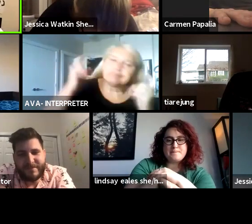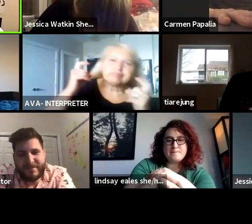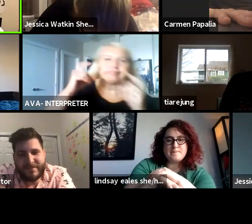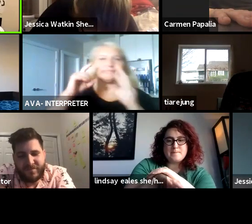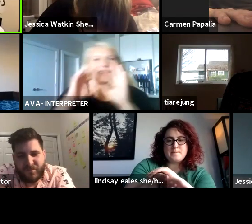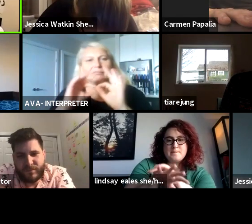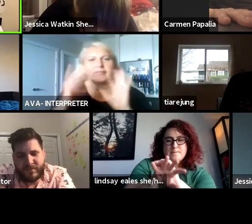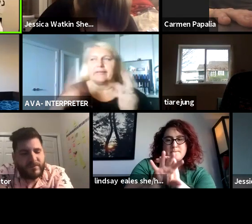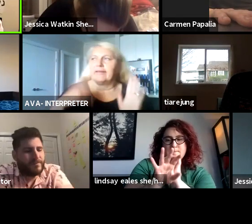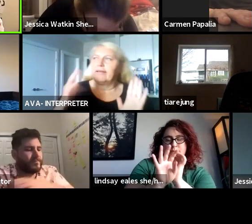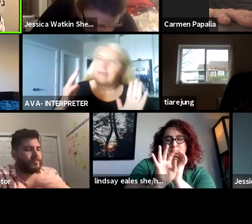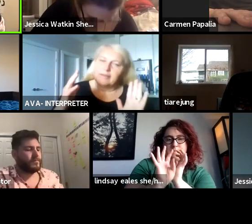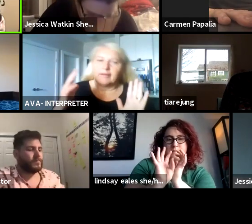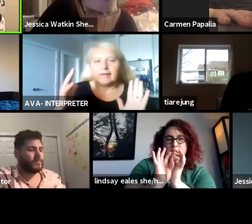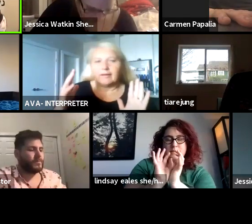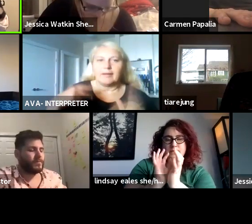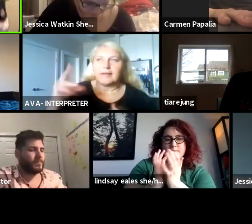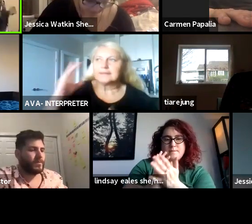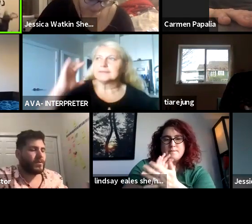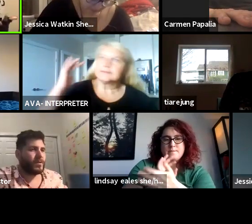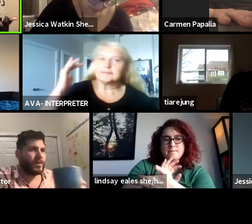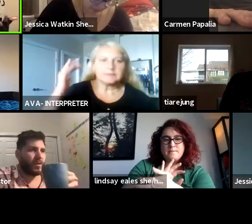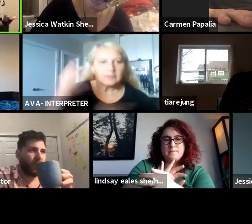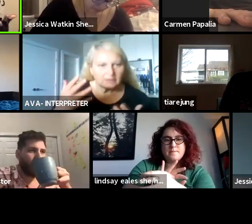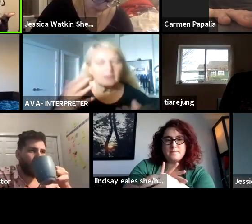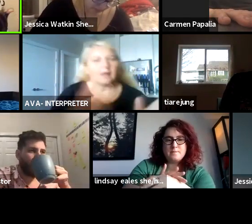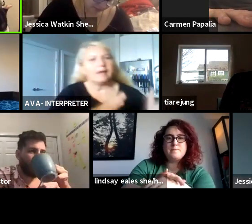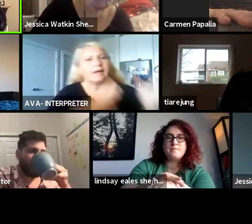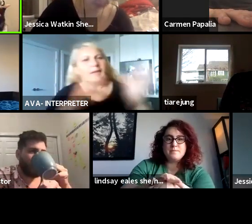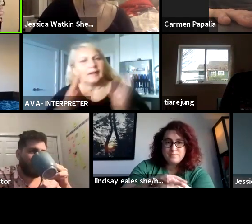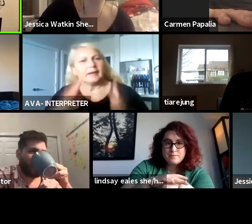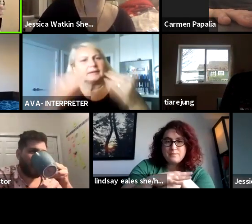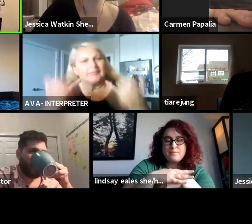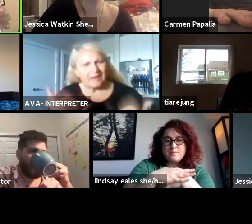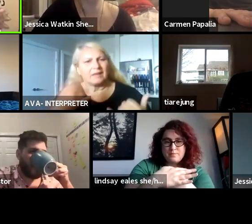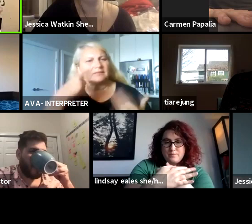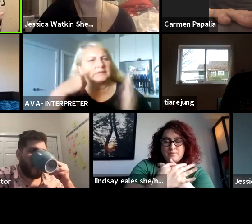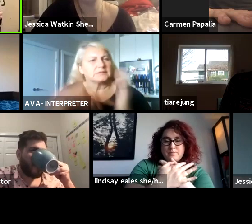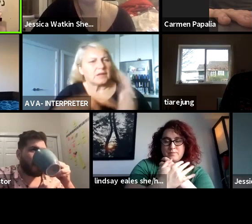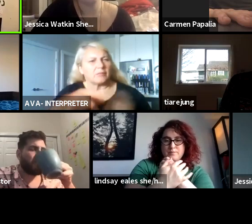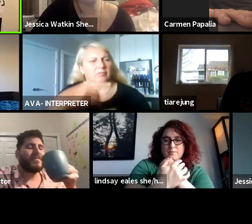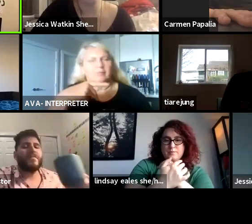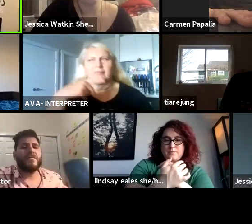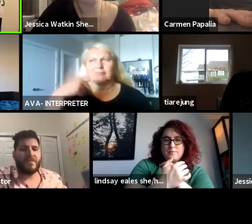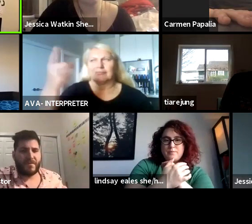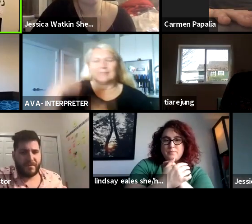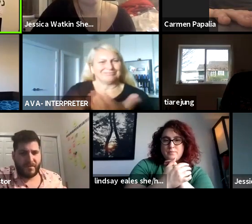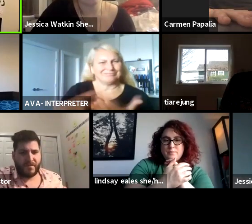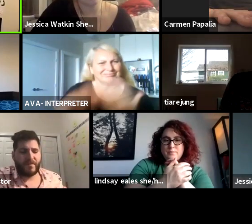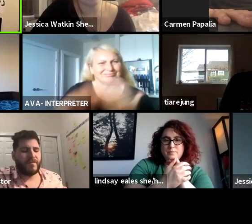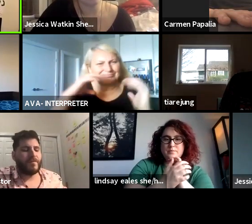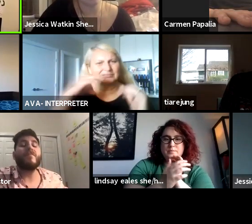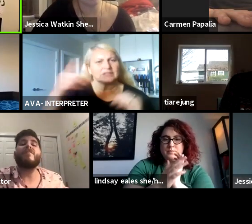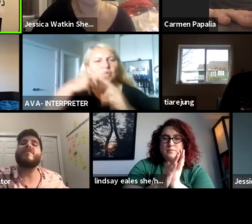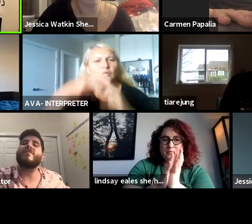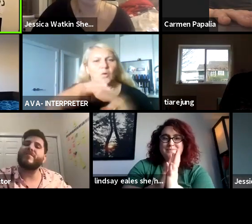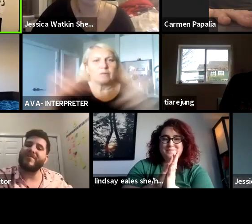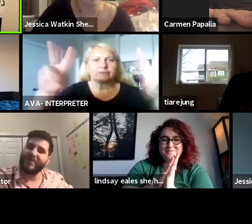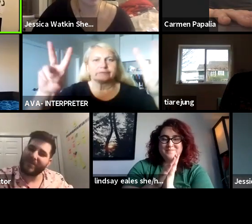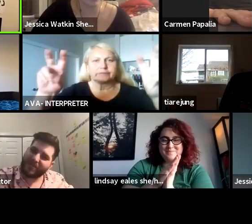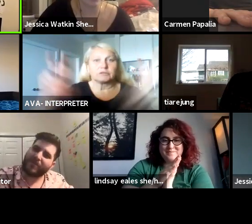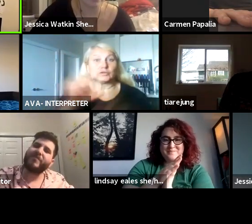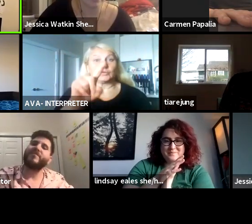entire conversation about Zoom bombing. And I had to explain to someone that's not new. Like,